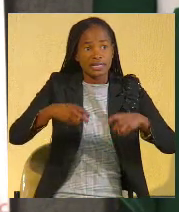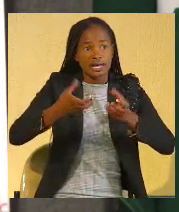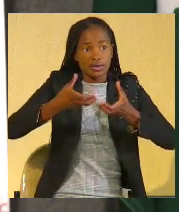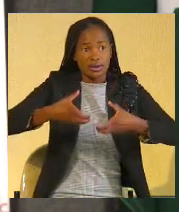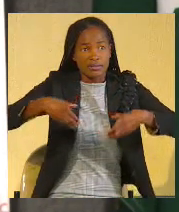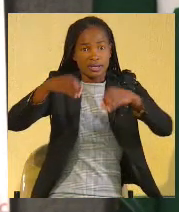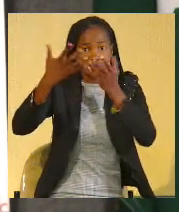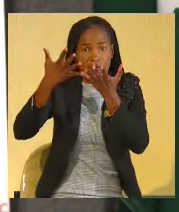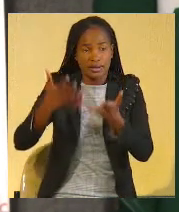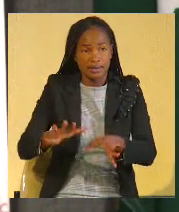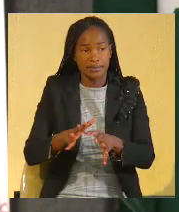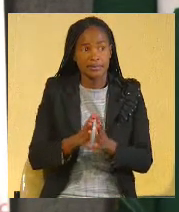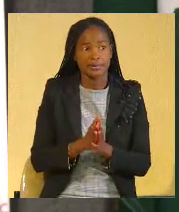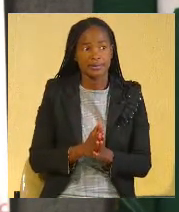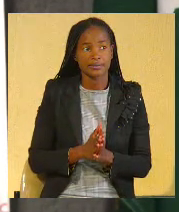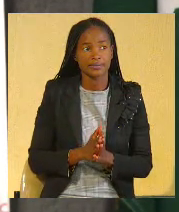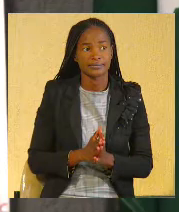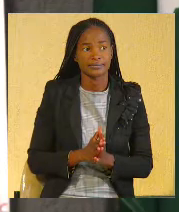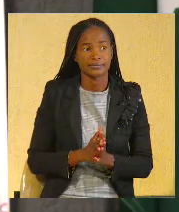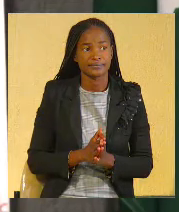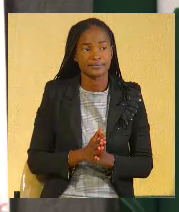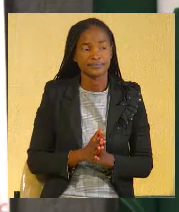is not only